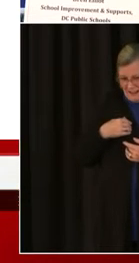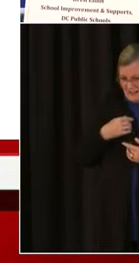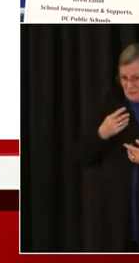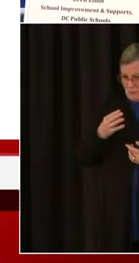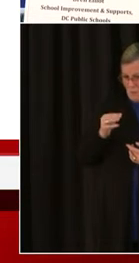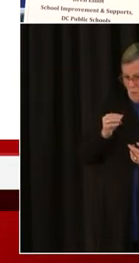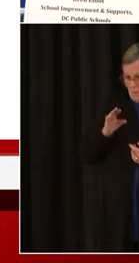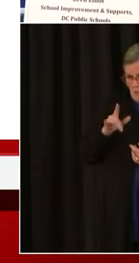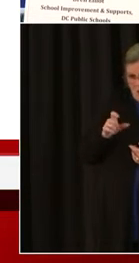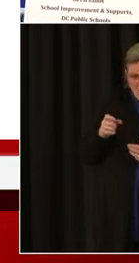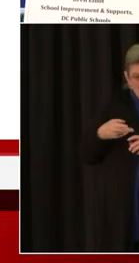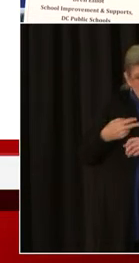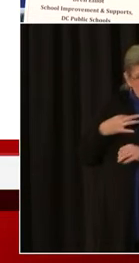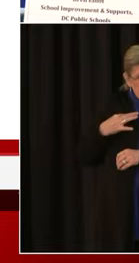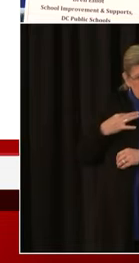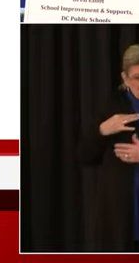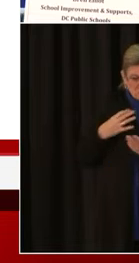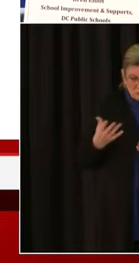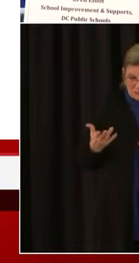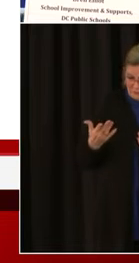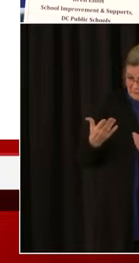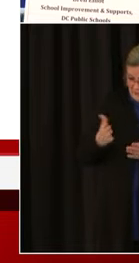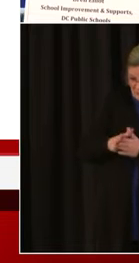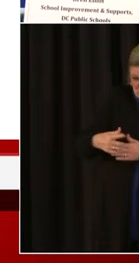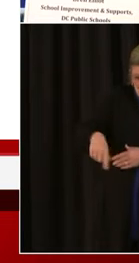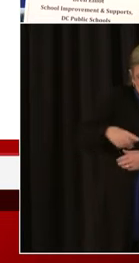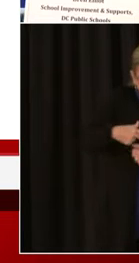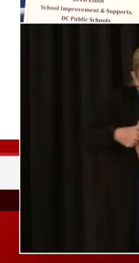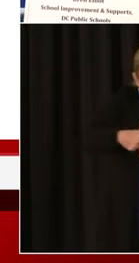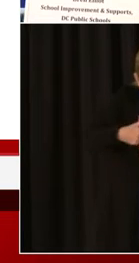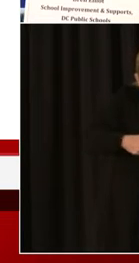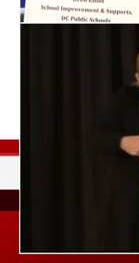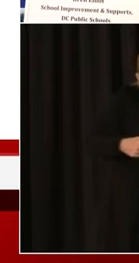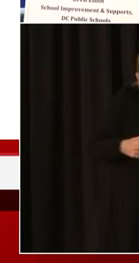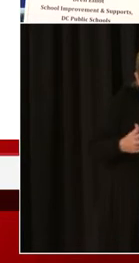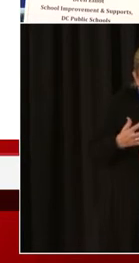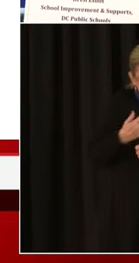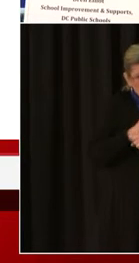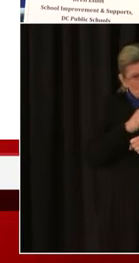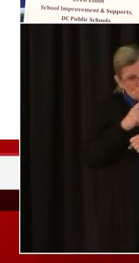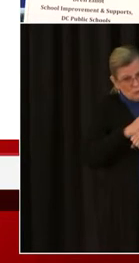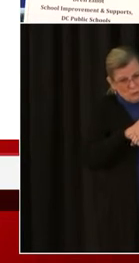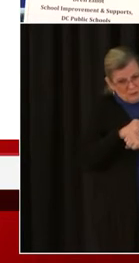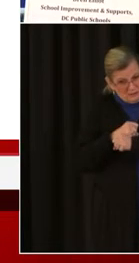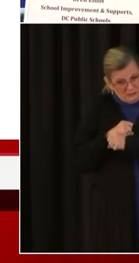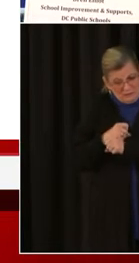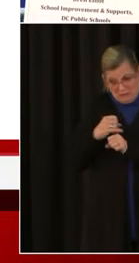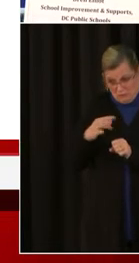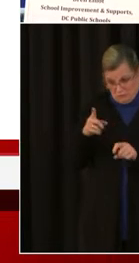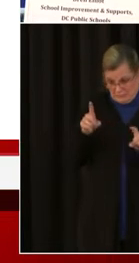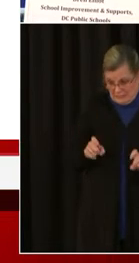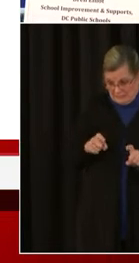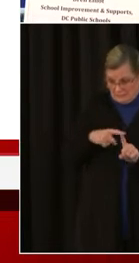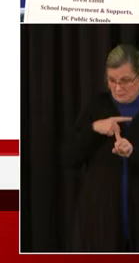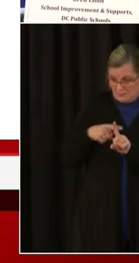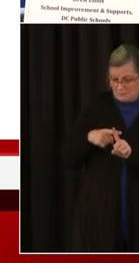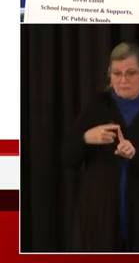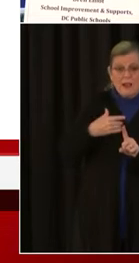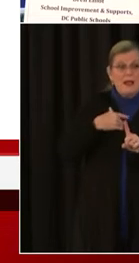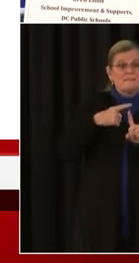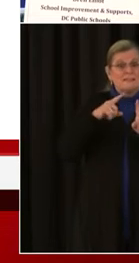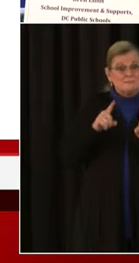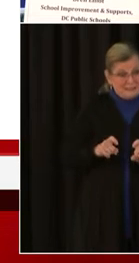we do ask that they participate because, again, that offers some added protection. When there's a positive result,